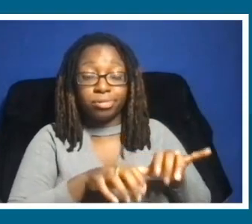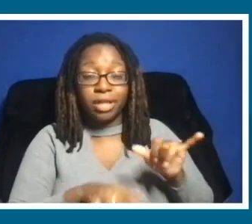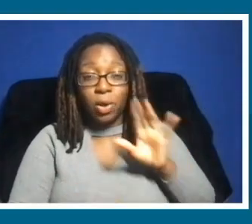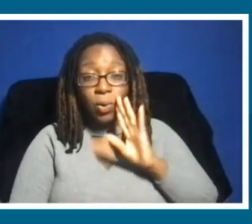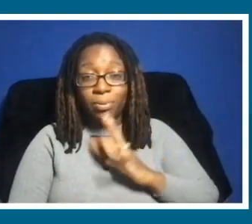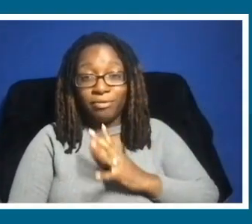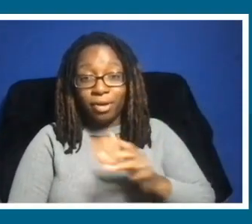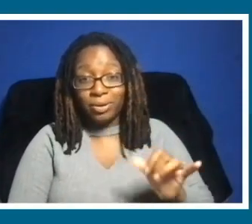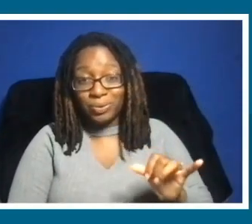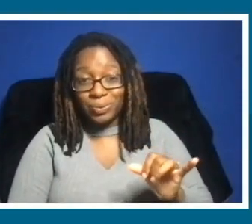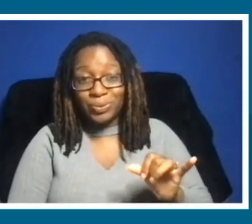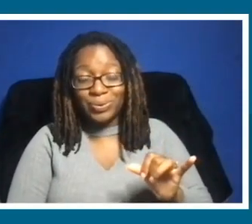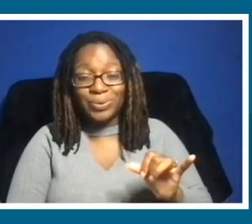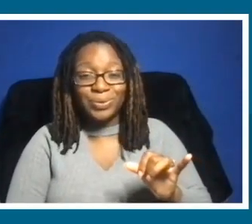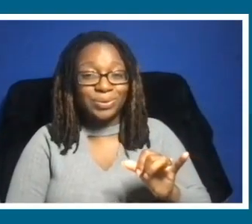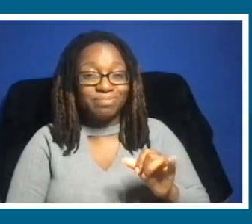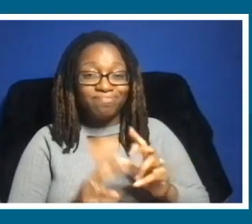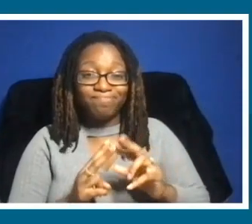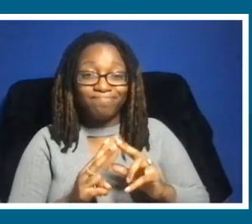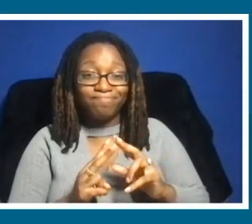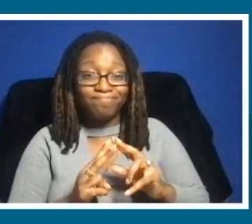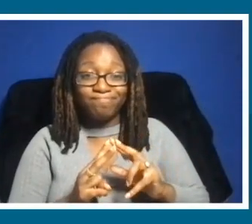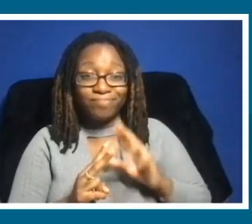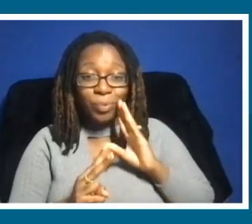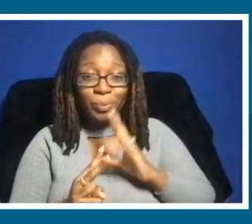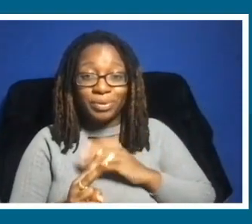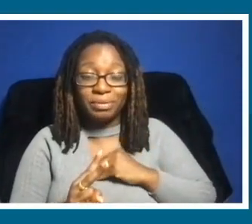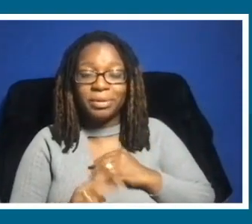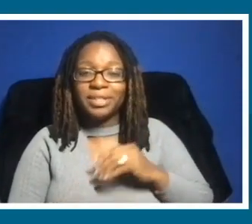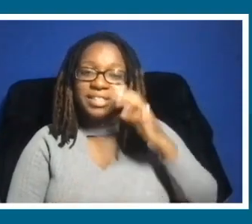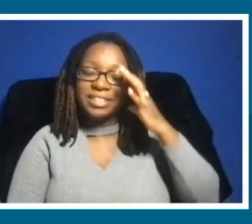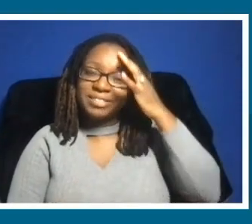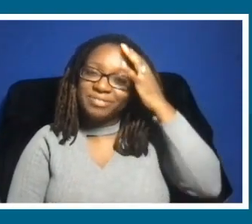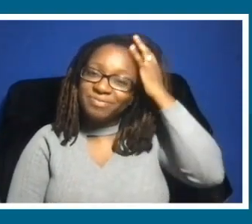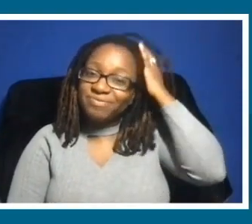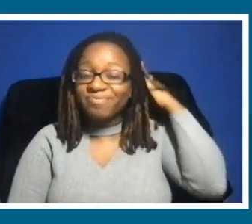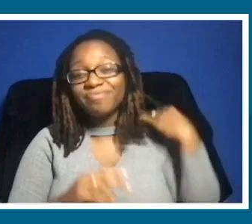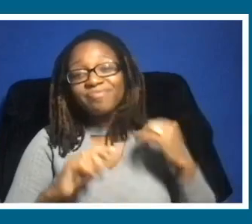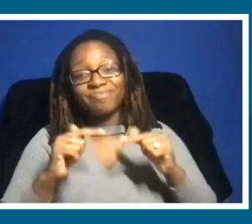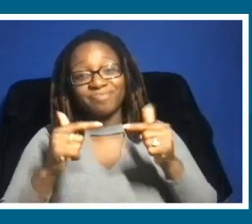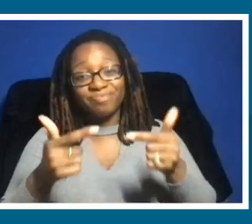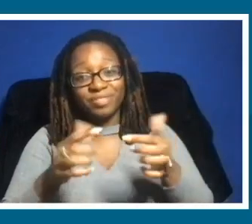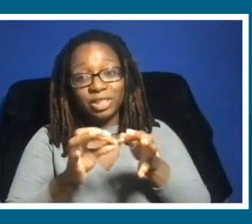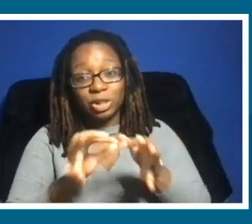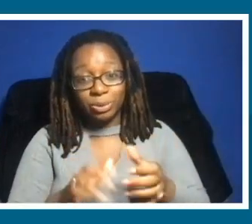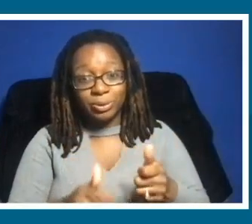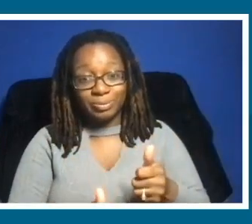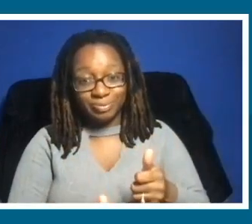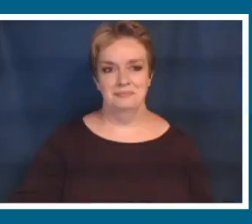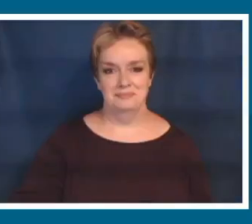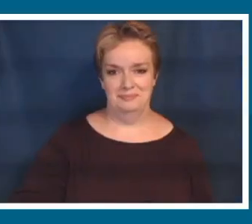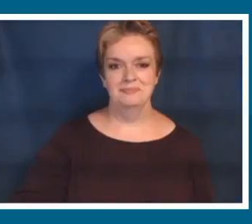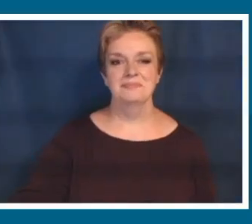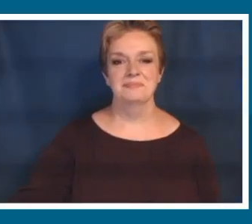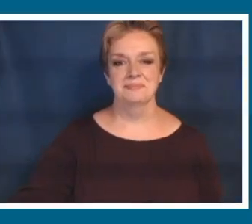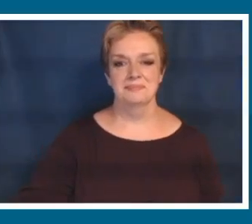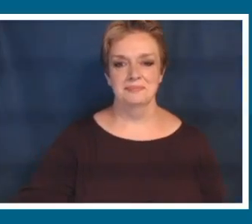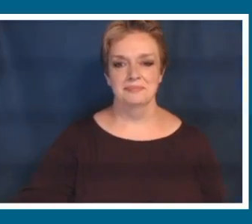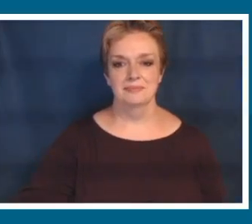too. Either way. Okay, Laura says, a perfect primary source